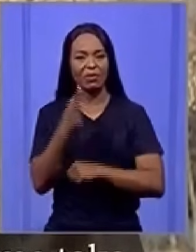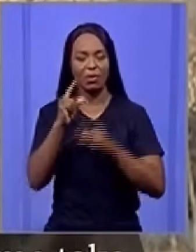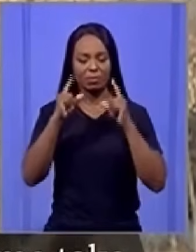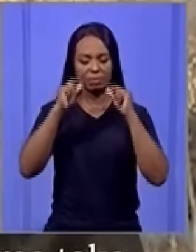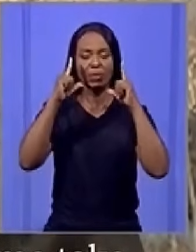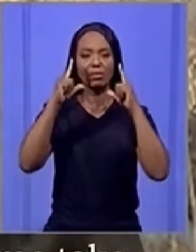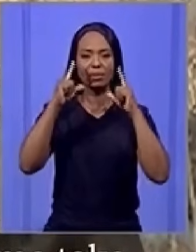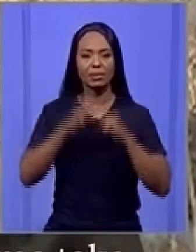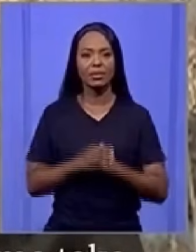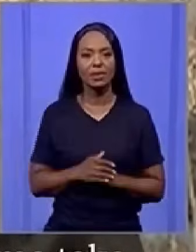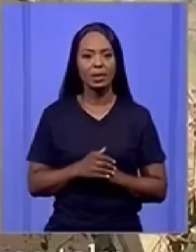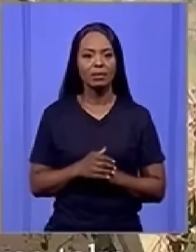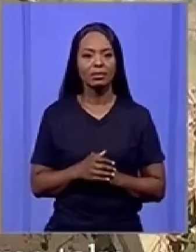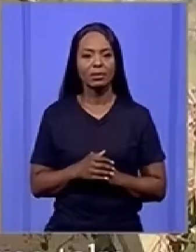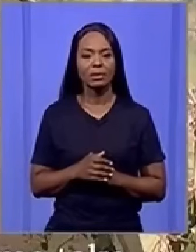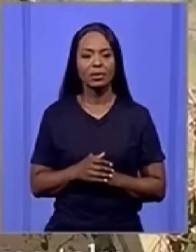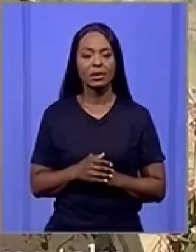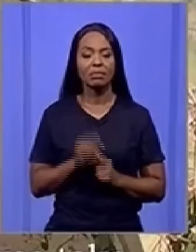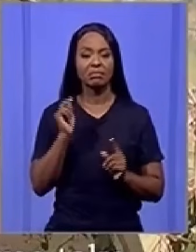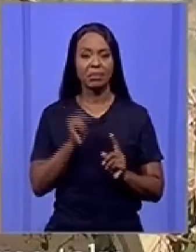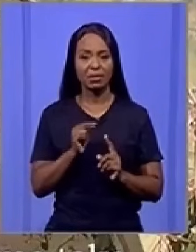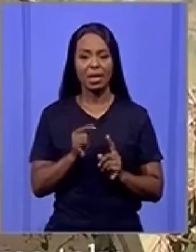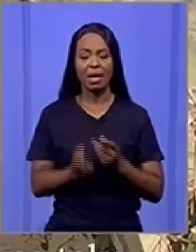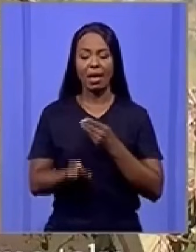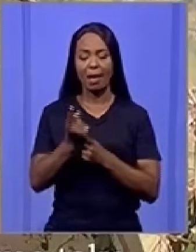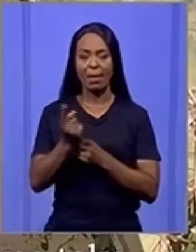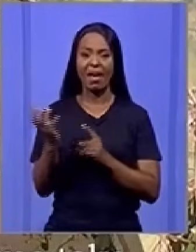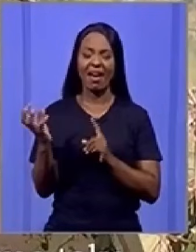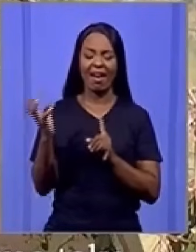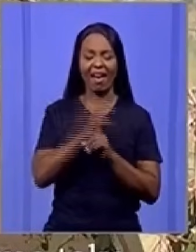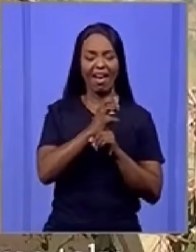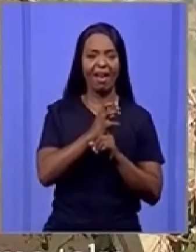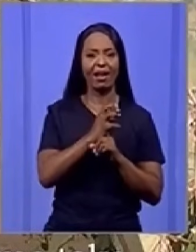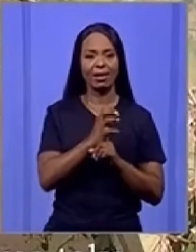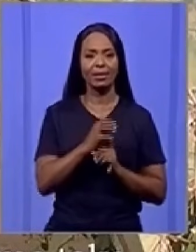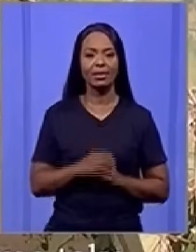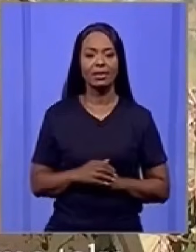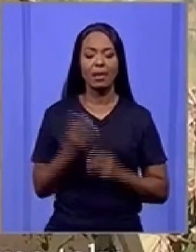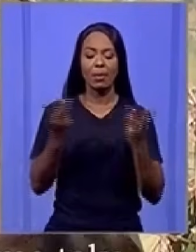ya motlhasela. Batho ba ne ke na le bone